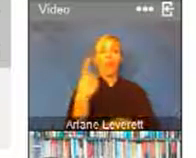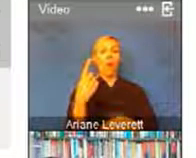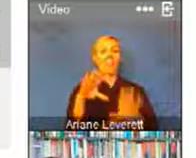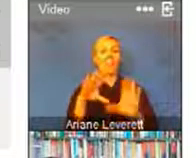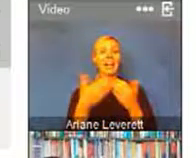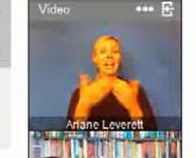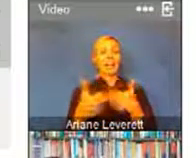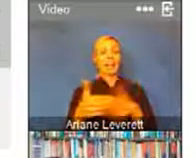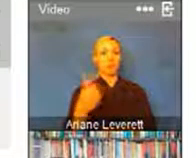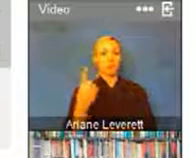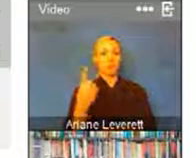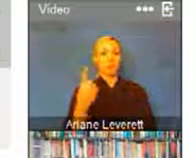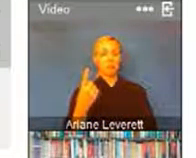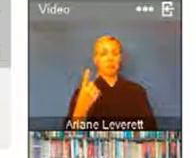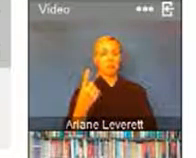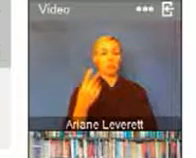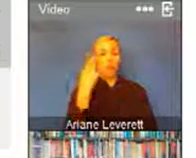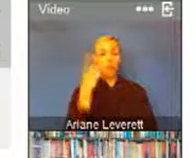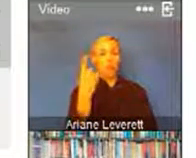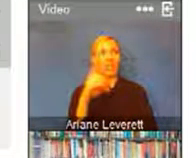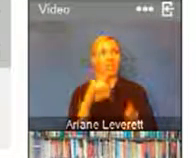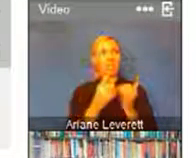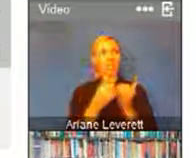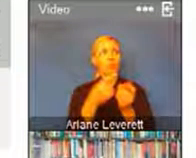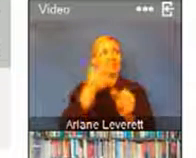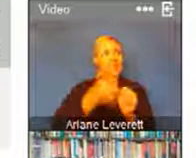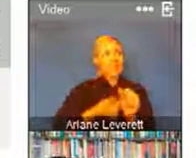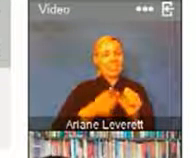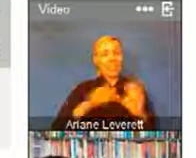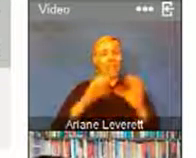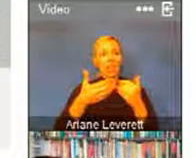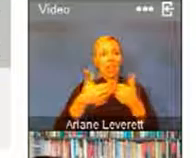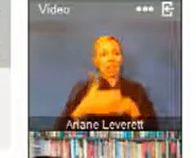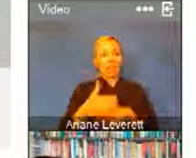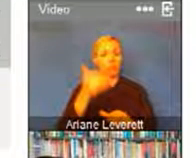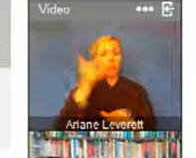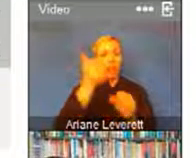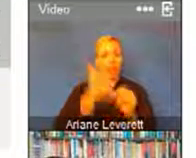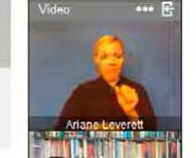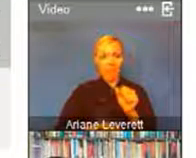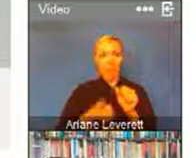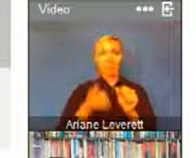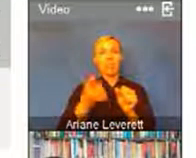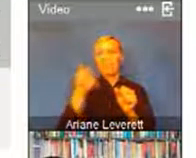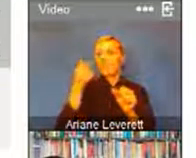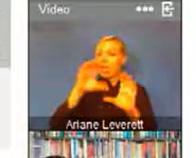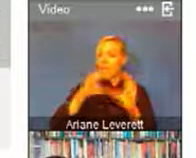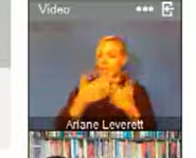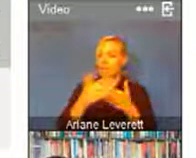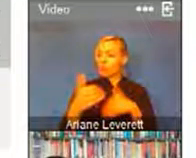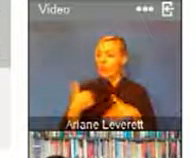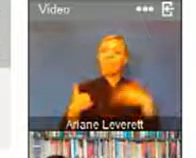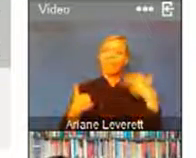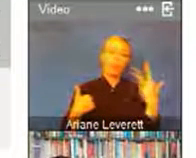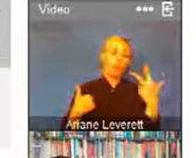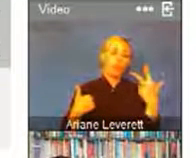also to integrate measures on early childhood education within the